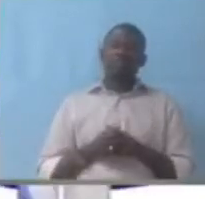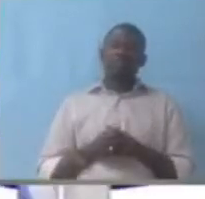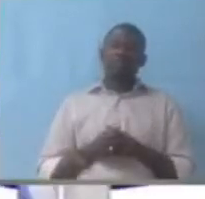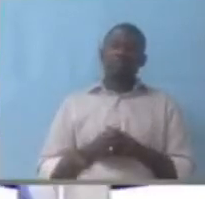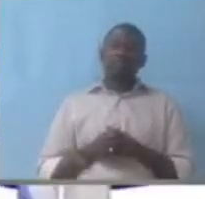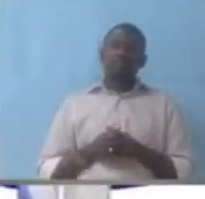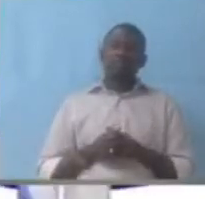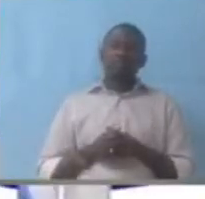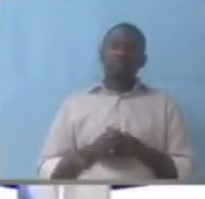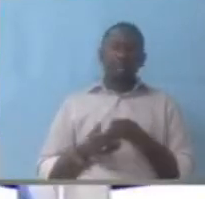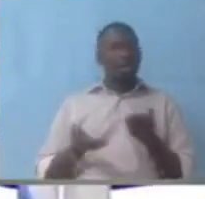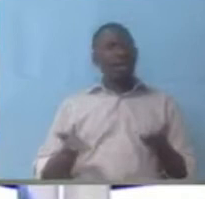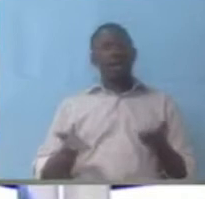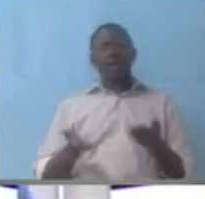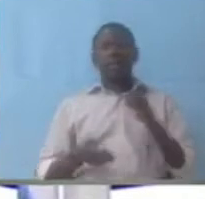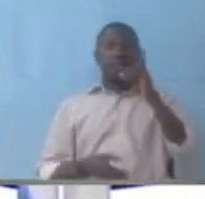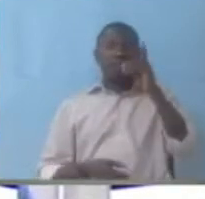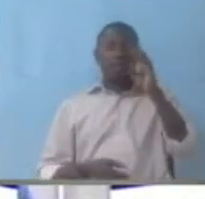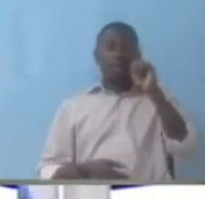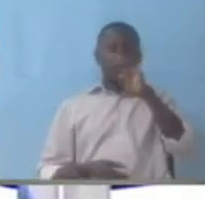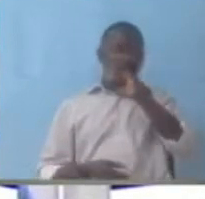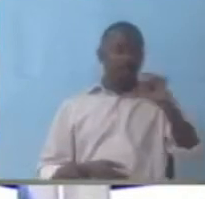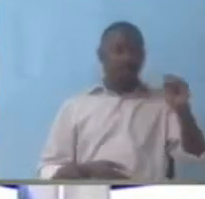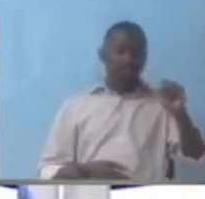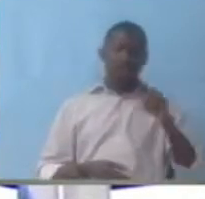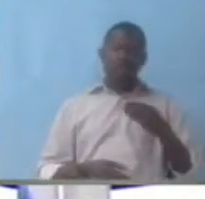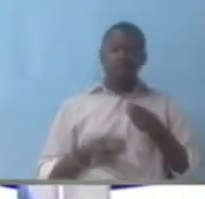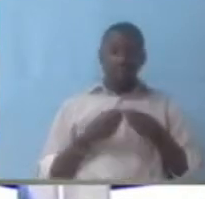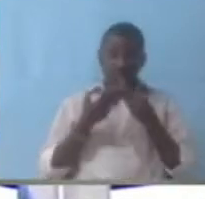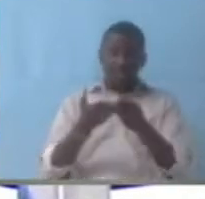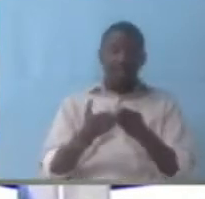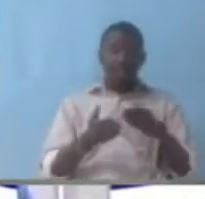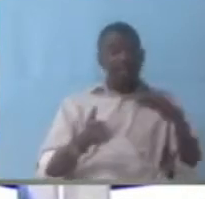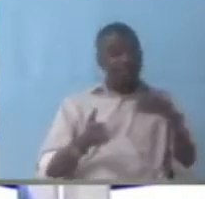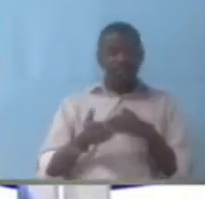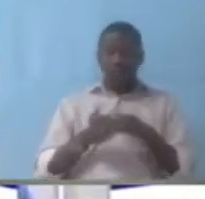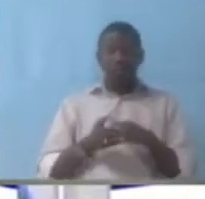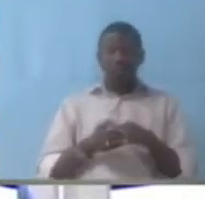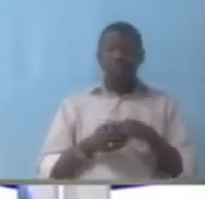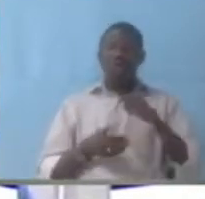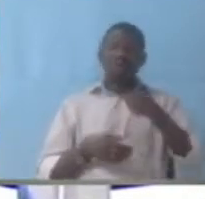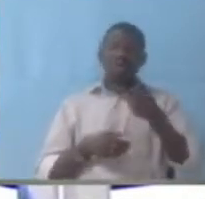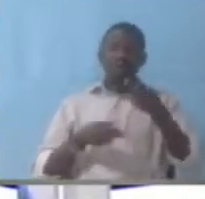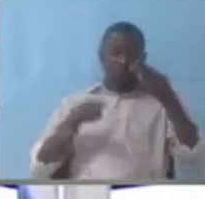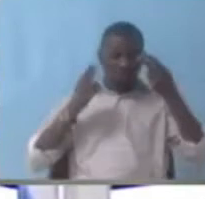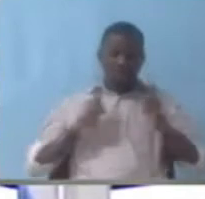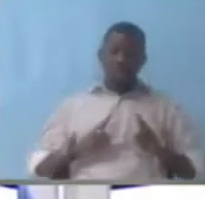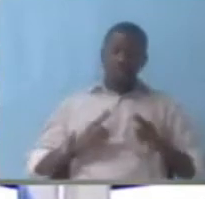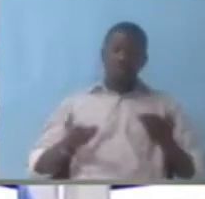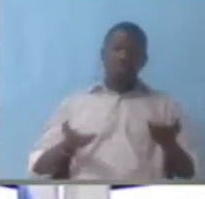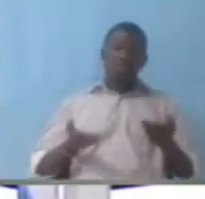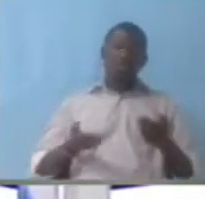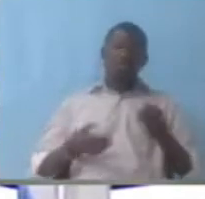force of law. Decree le sembo di luatala. And that is exactly what it did, because even as the